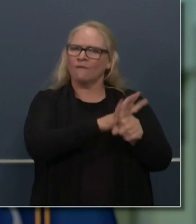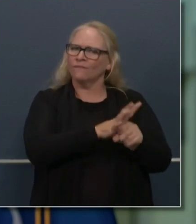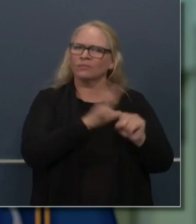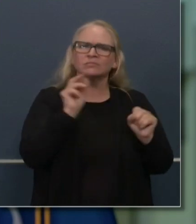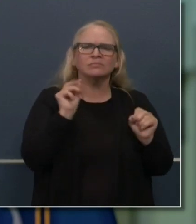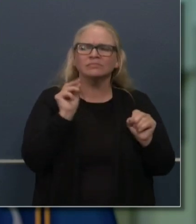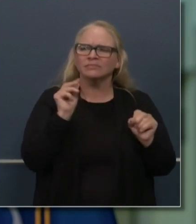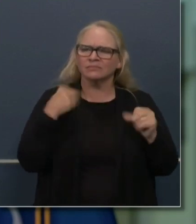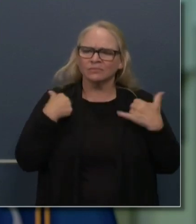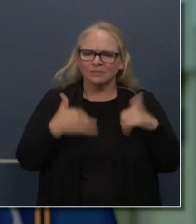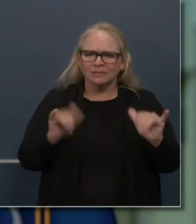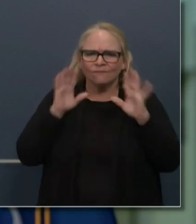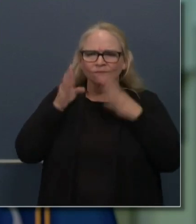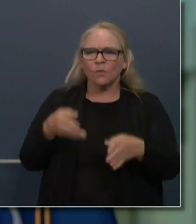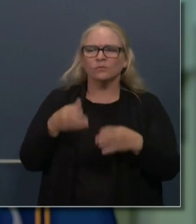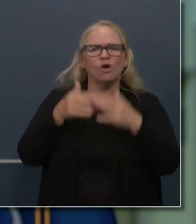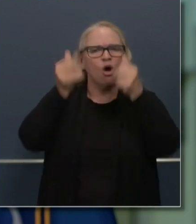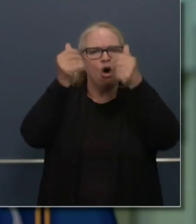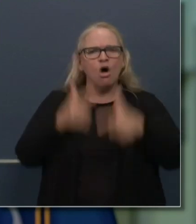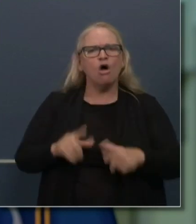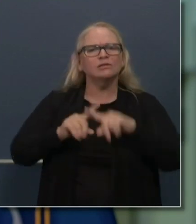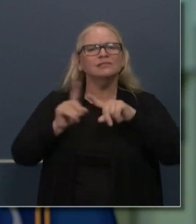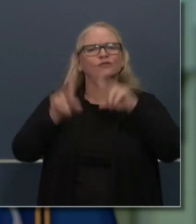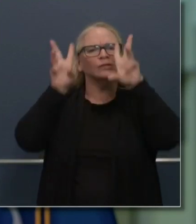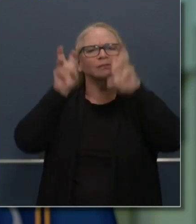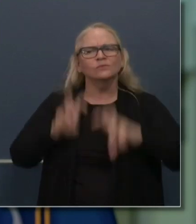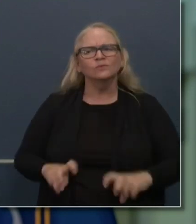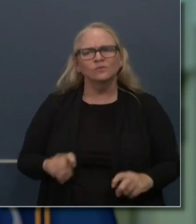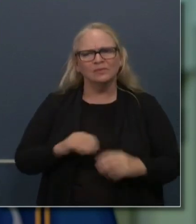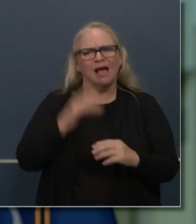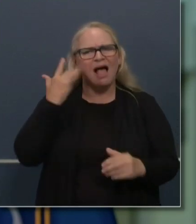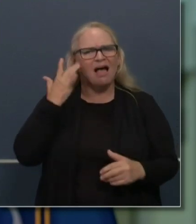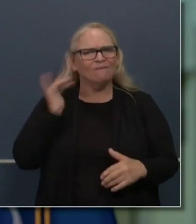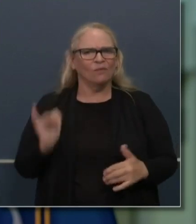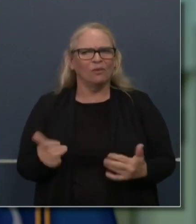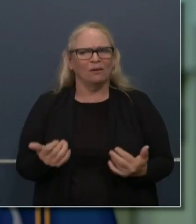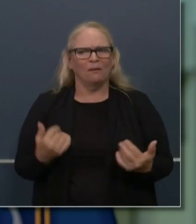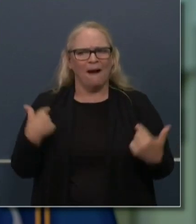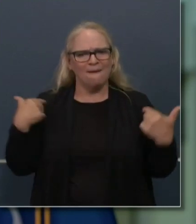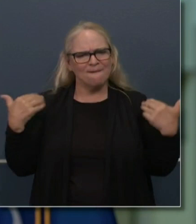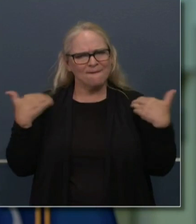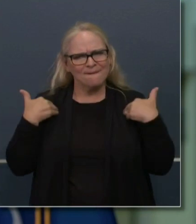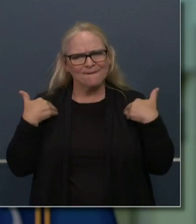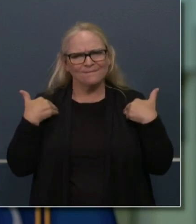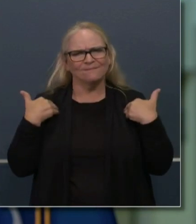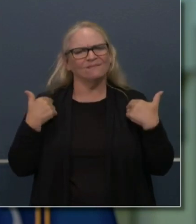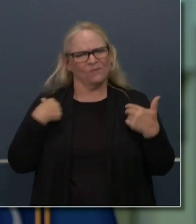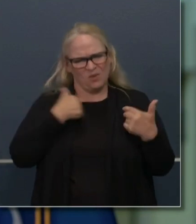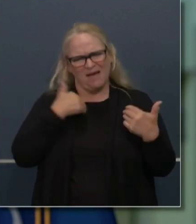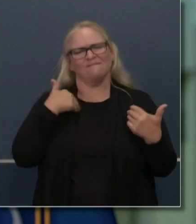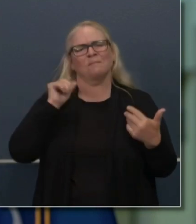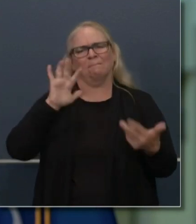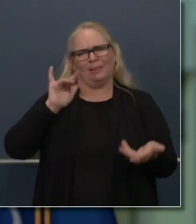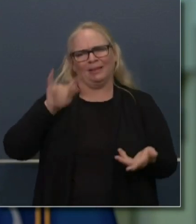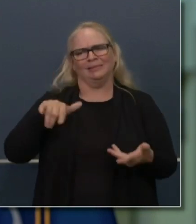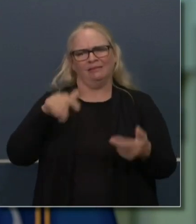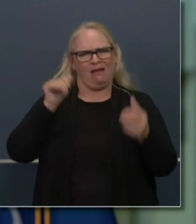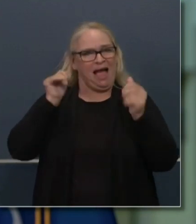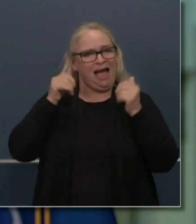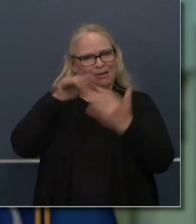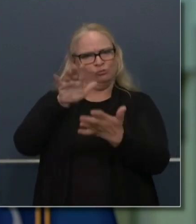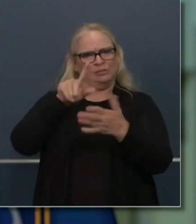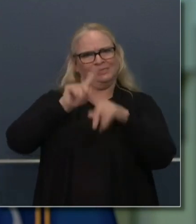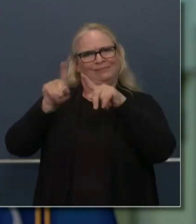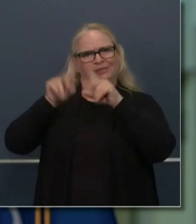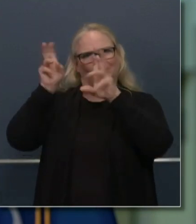response is in the spirit of capacity. We have the capacity to do many different things, and there are many things we must attend to in this